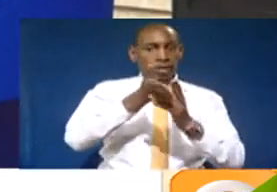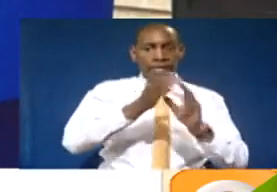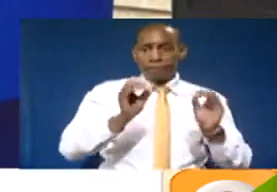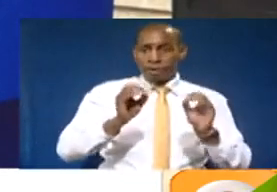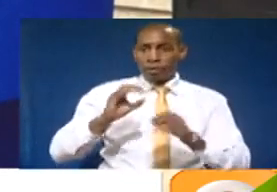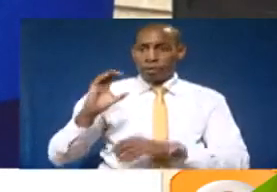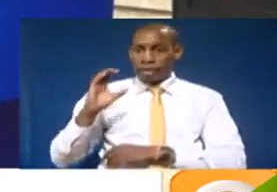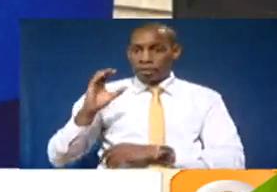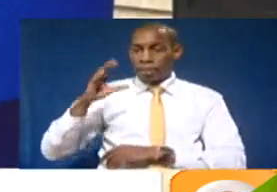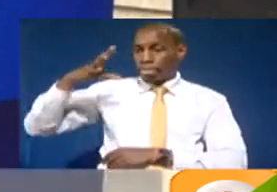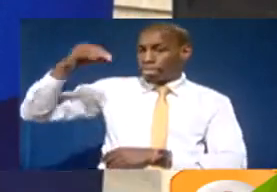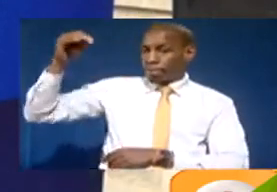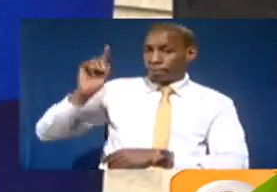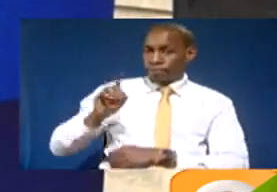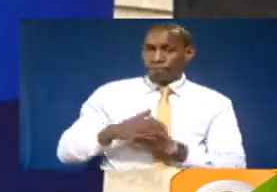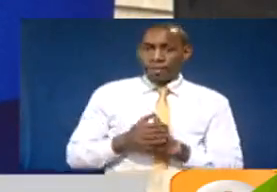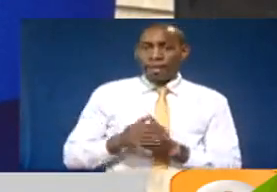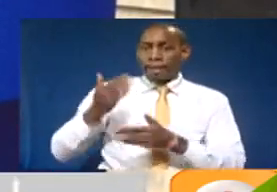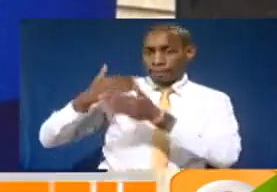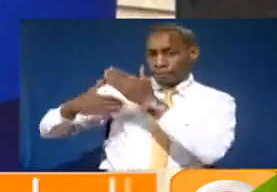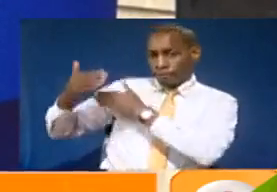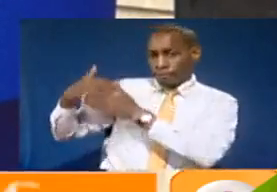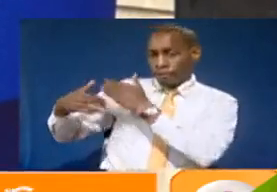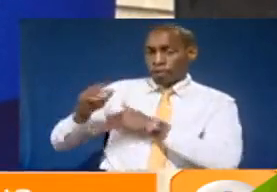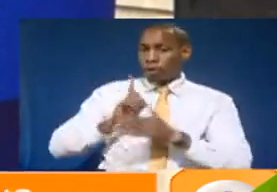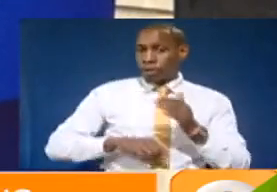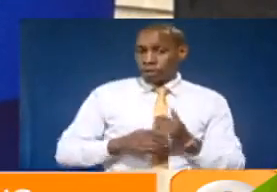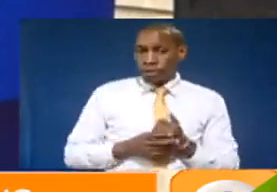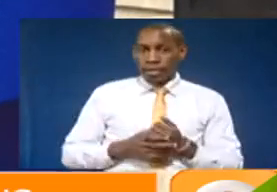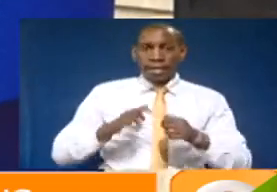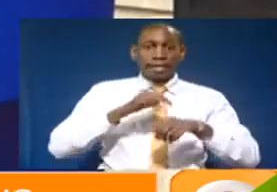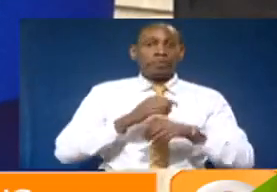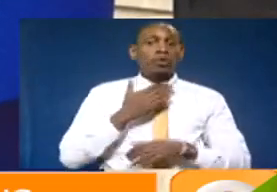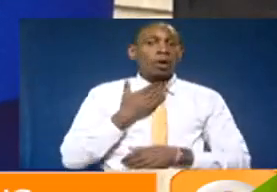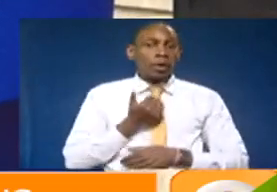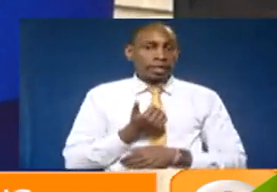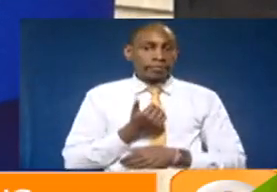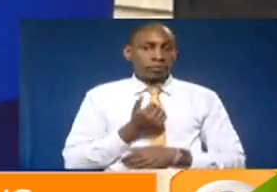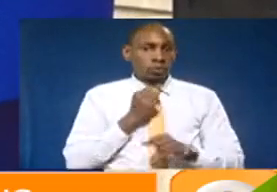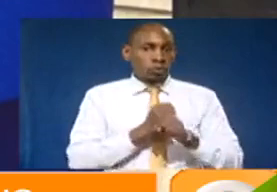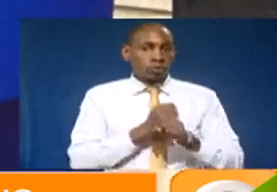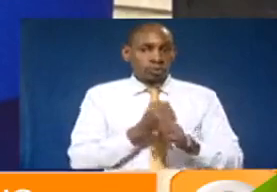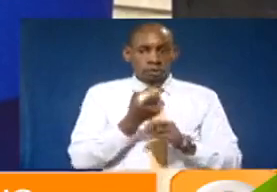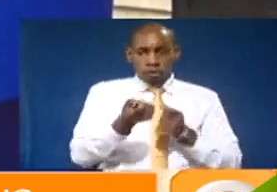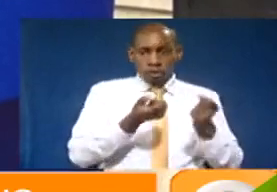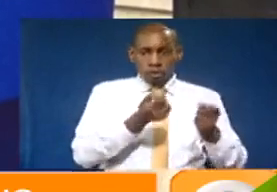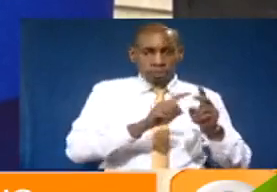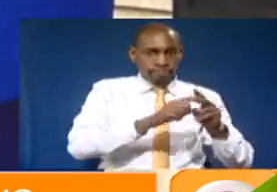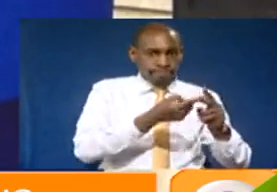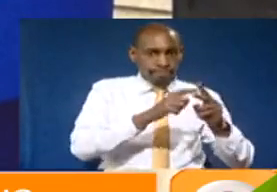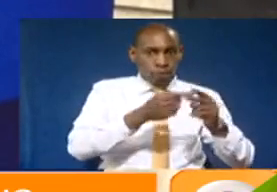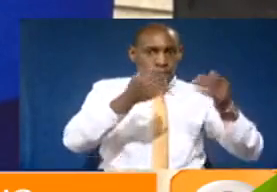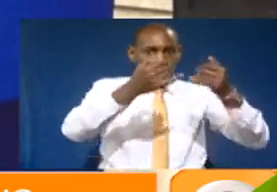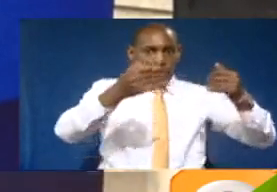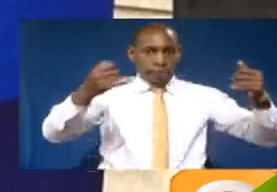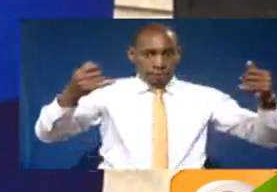our customers. What we used to have before, when we wanted to do minor maintenance on our